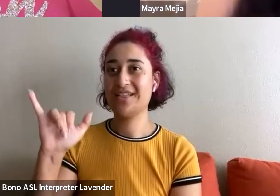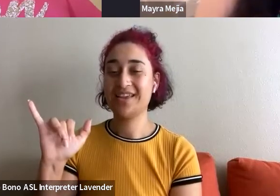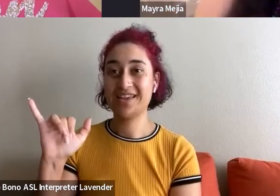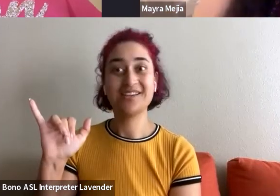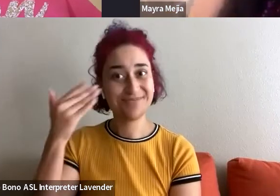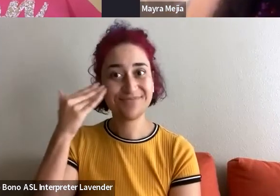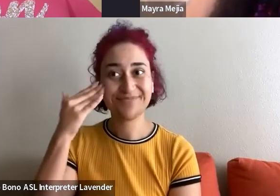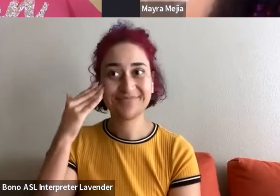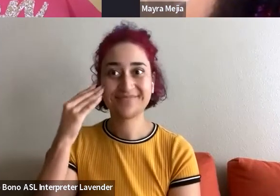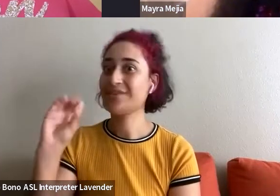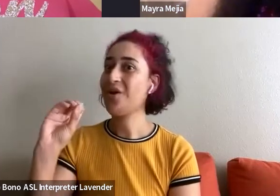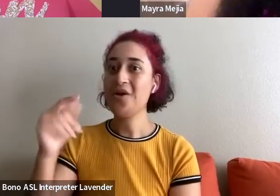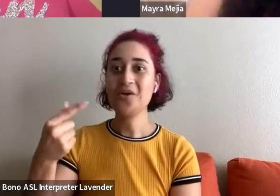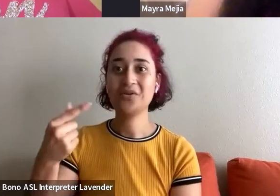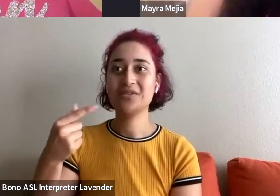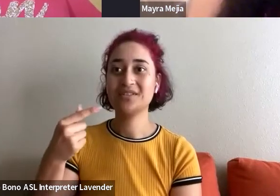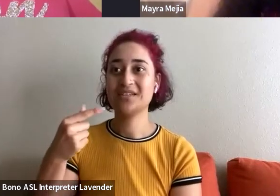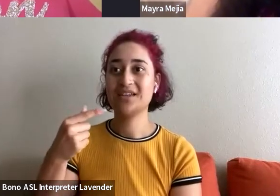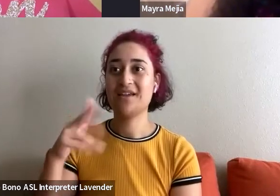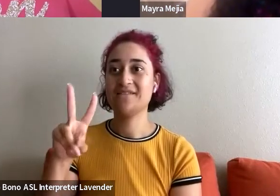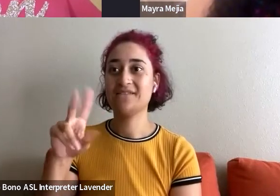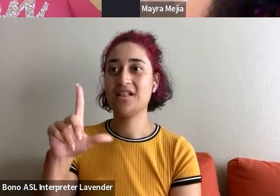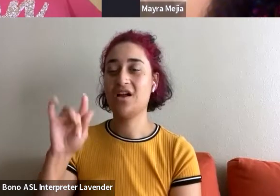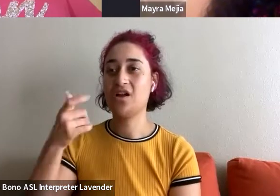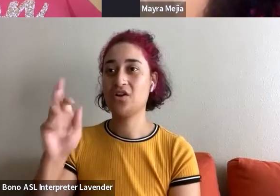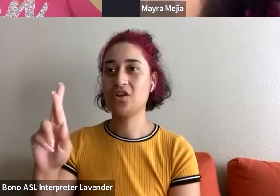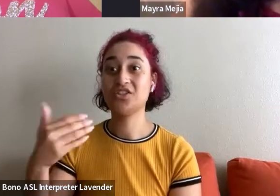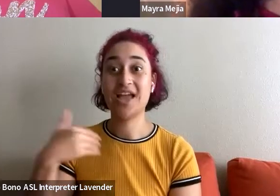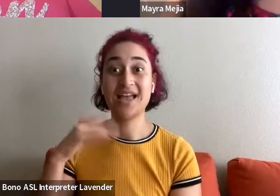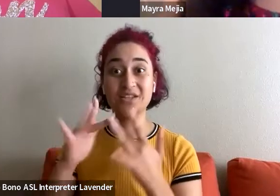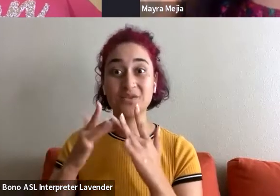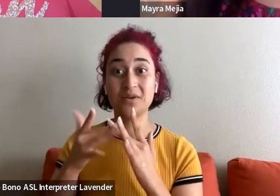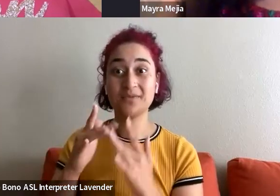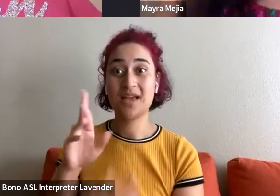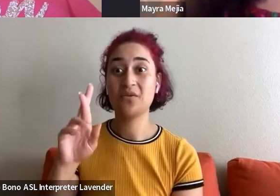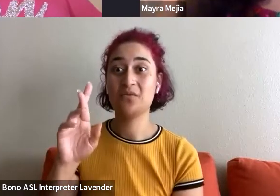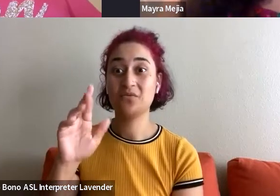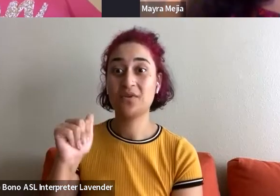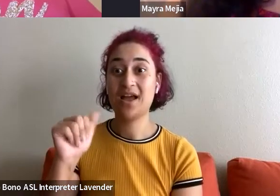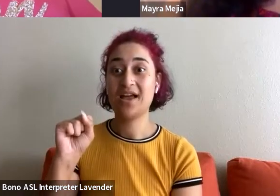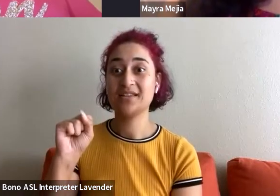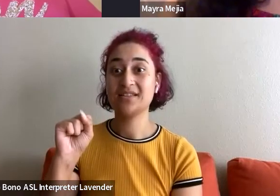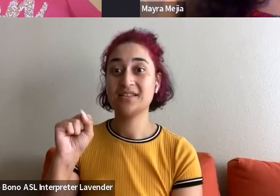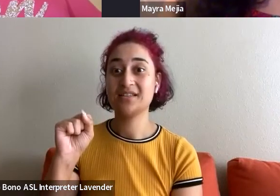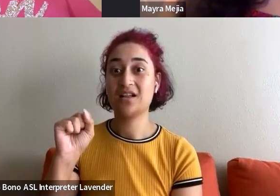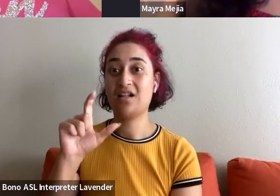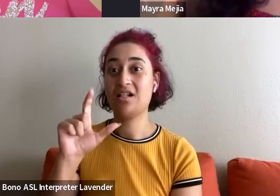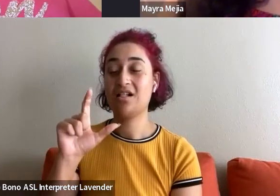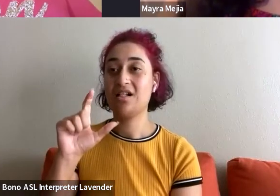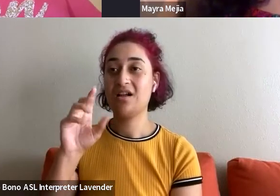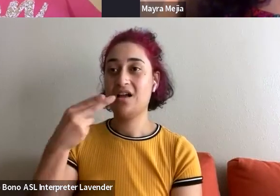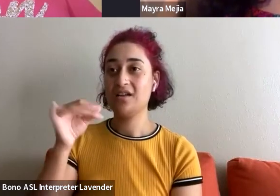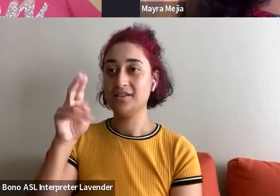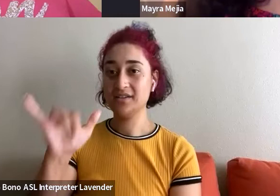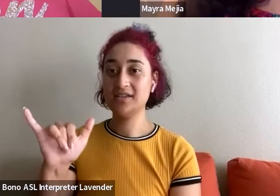Yeah, OG blogger. And she has this website, Rascal Honey. And I was like, hey, I don't know if it was her or me that was